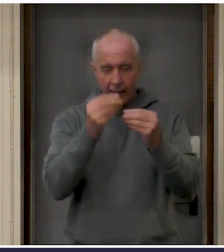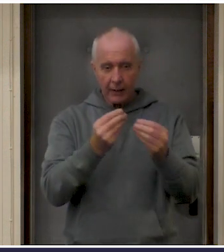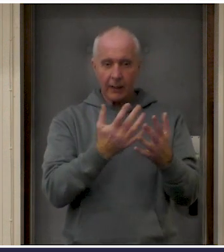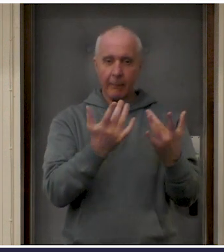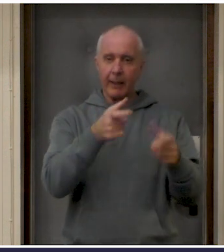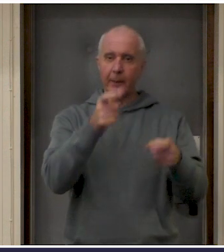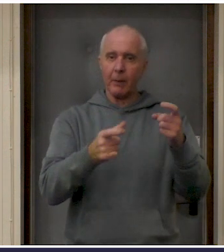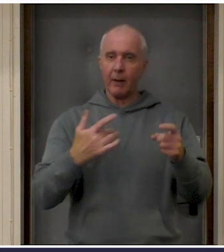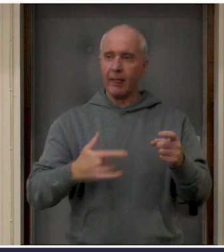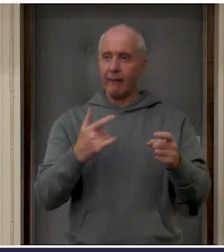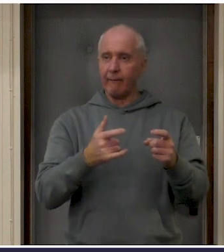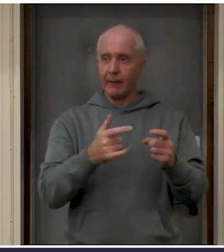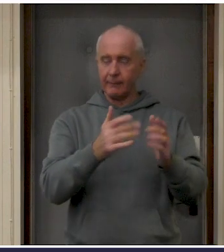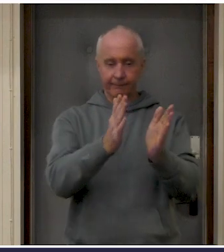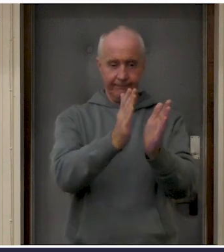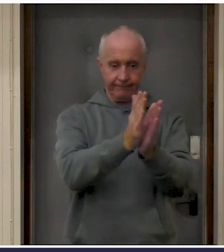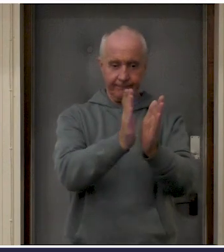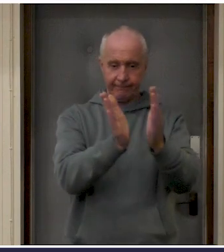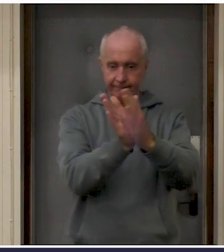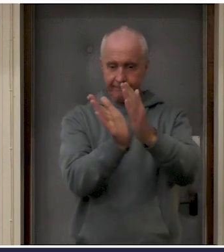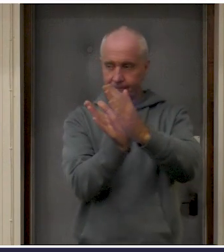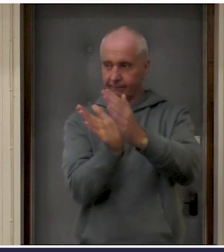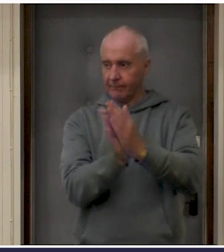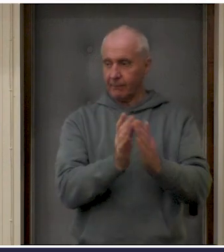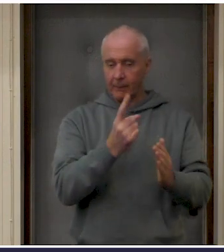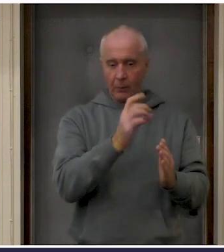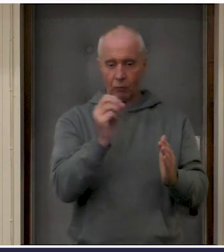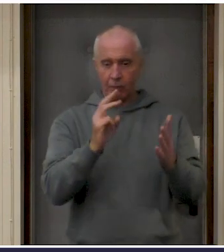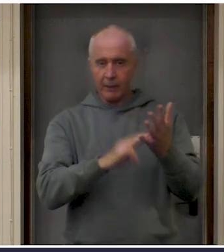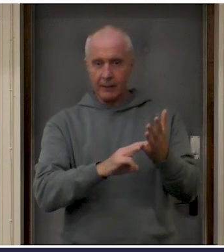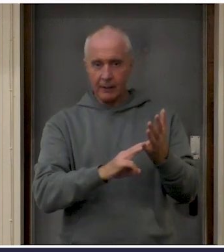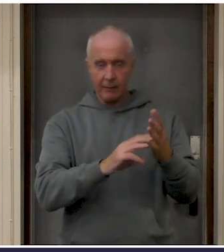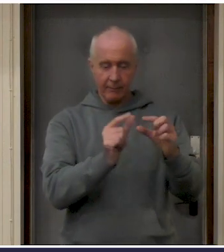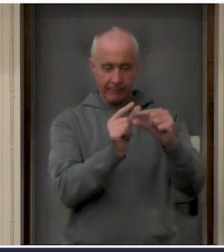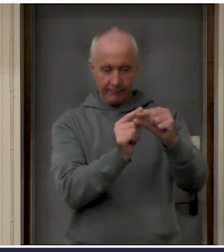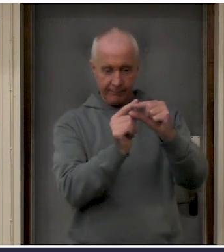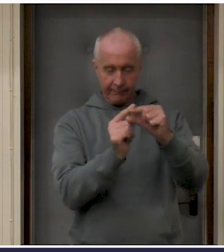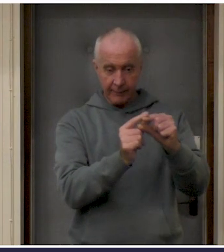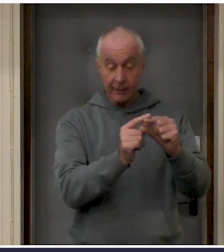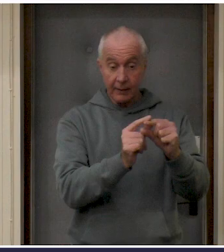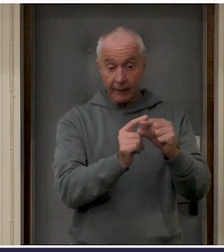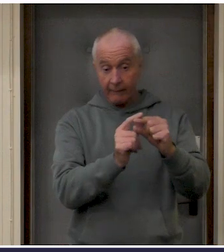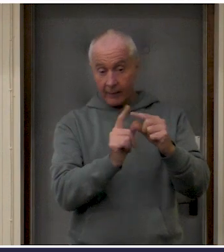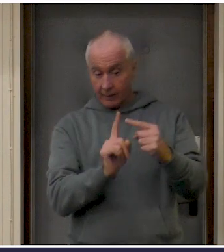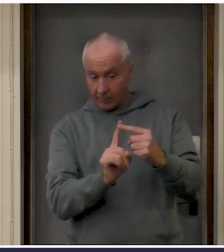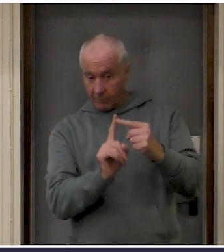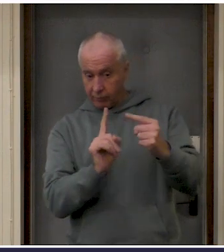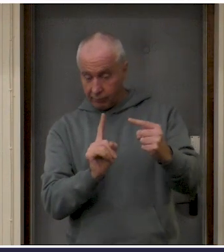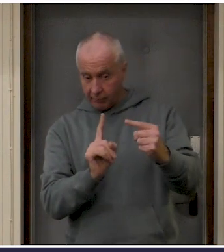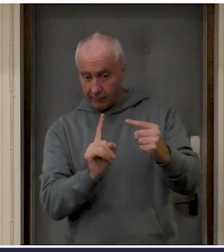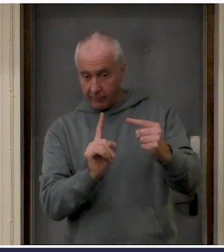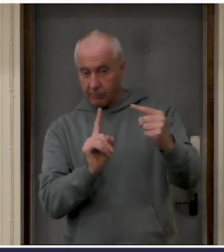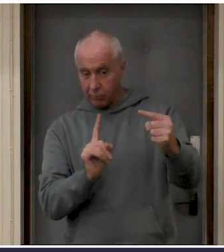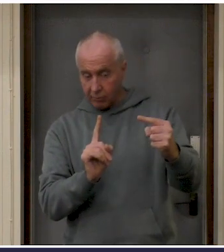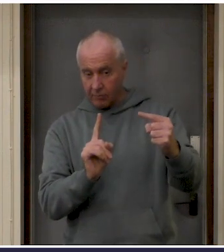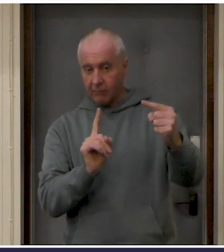of, I don't know the exact detail, like 100-metre block from the SMR. And the closer people are, they count for more. The